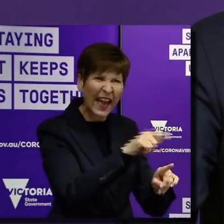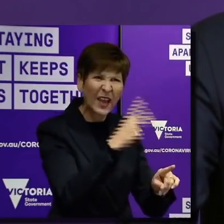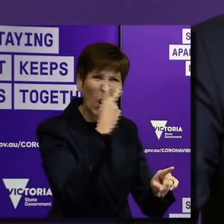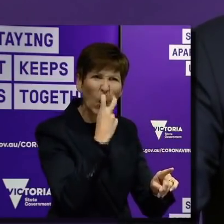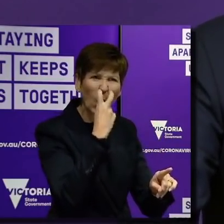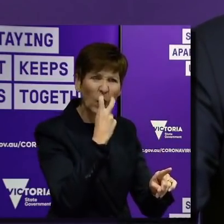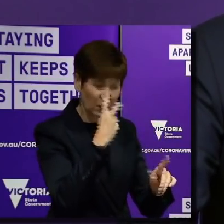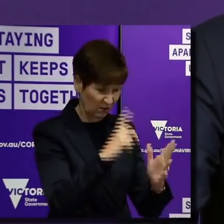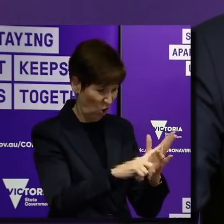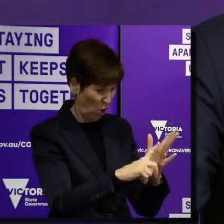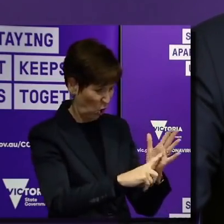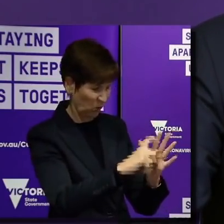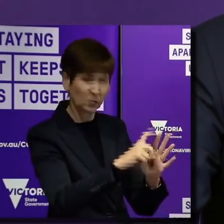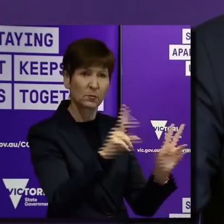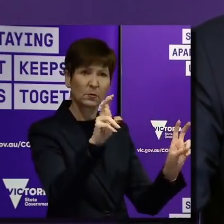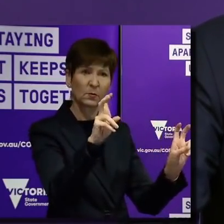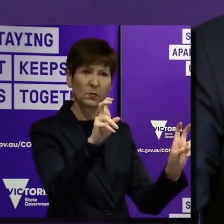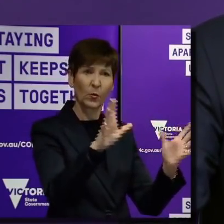Oh, I think...